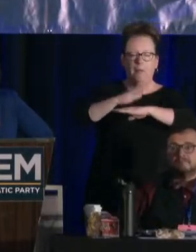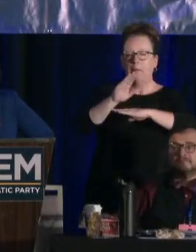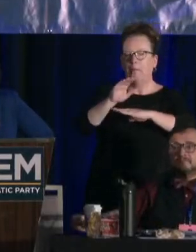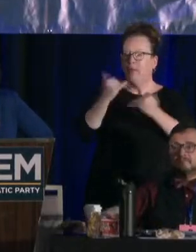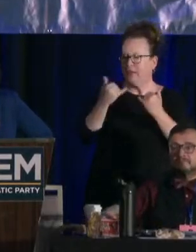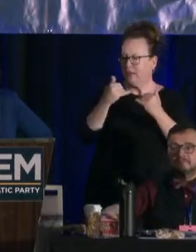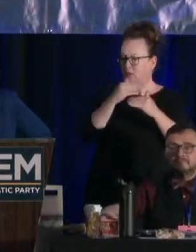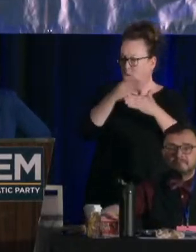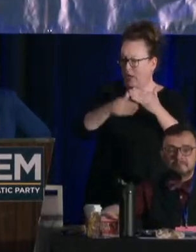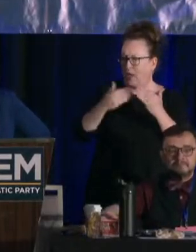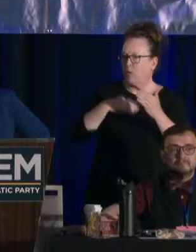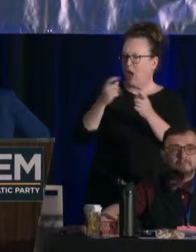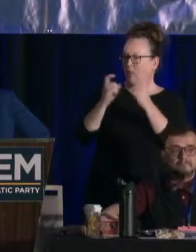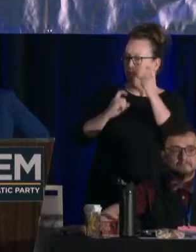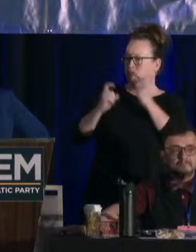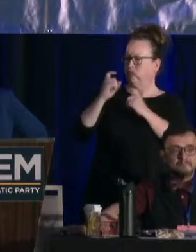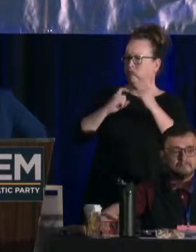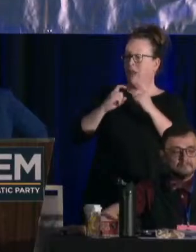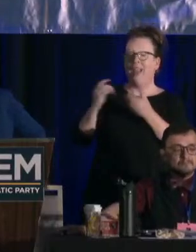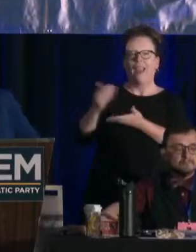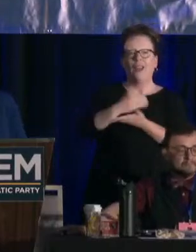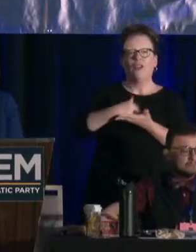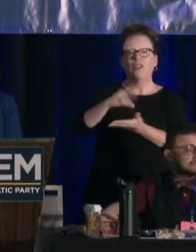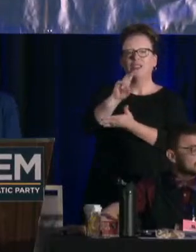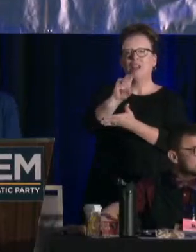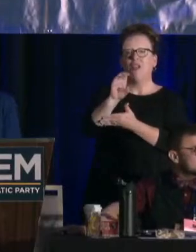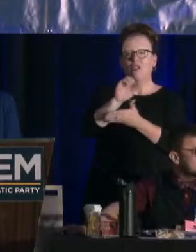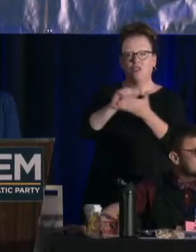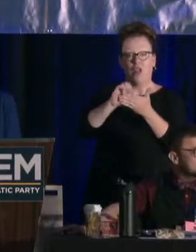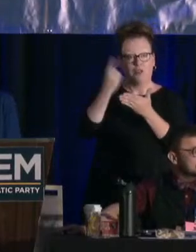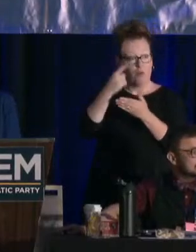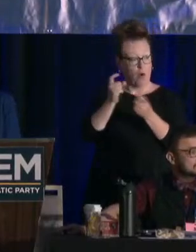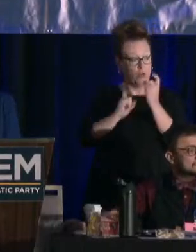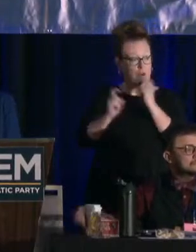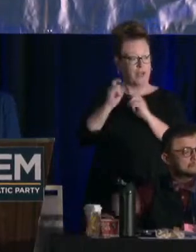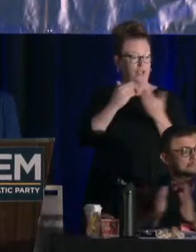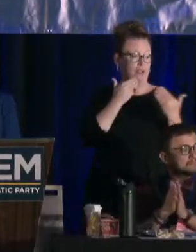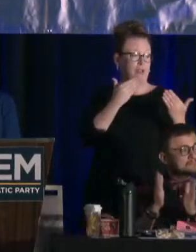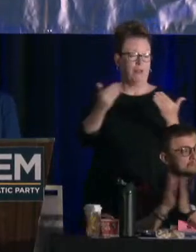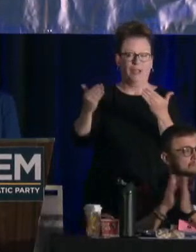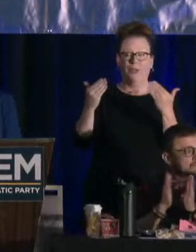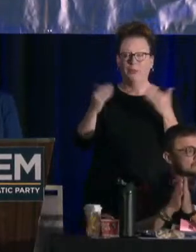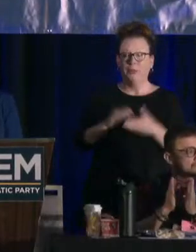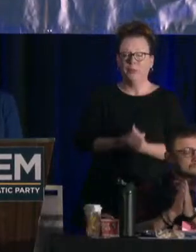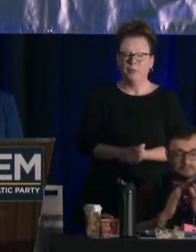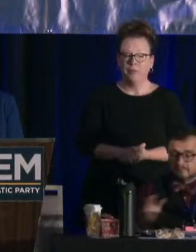new donors and made $700 in donations, so thank you.